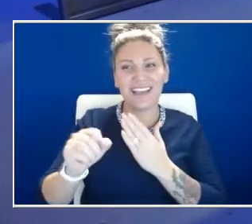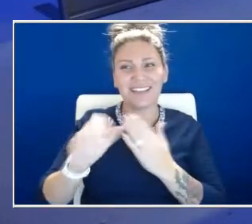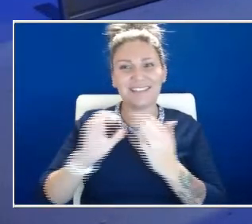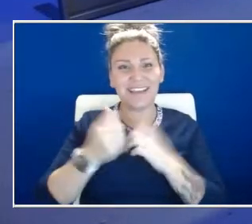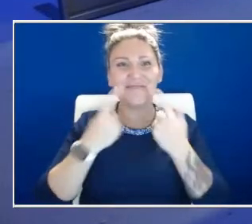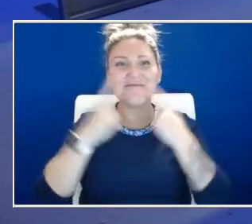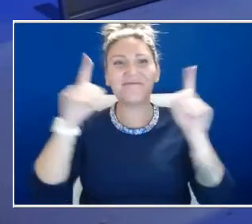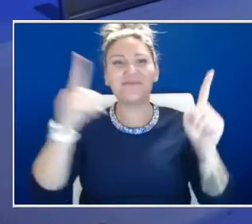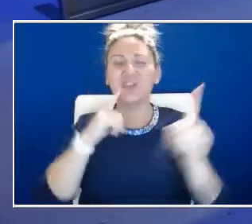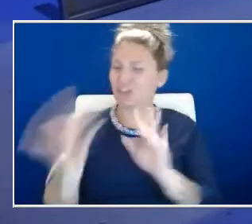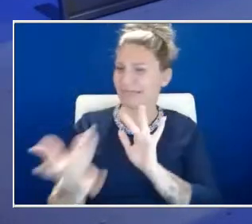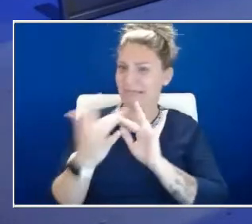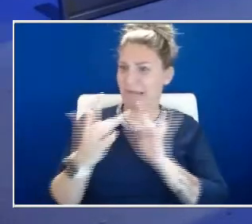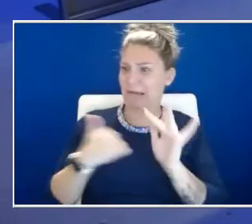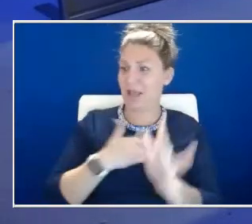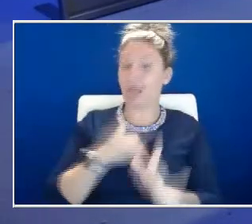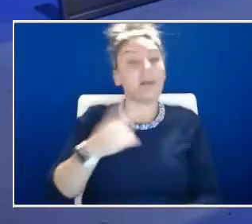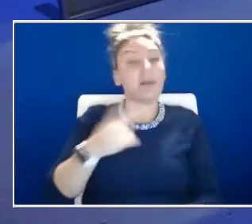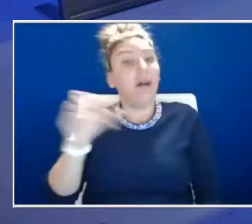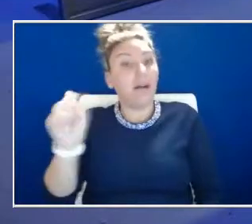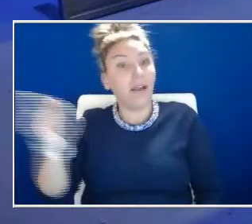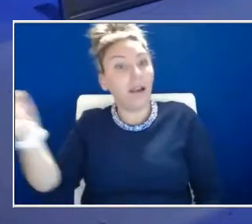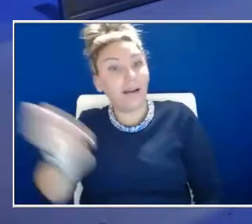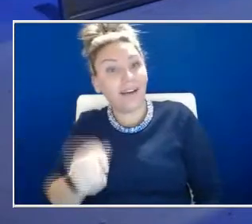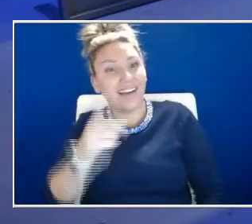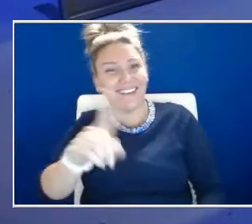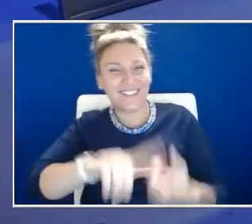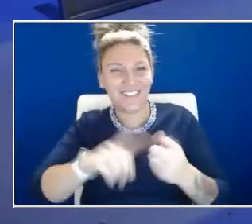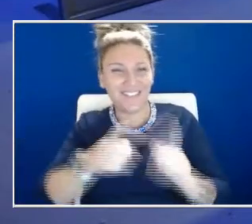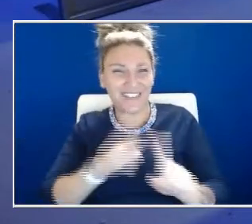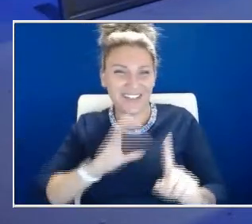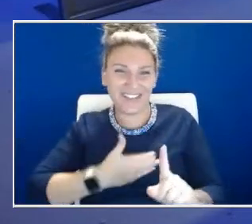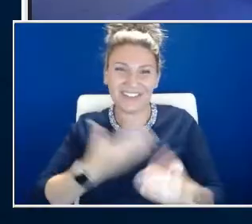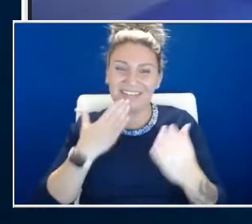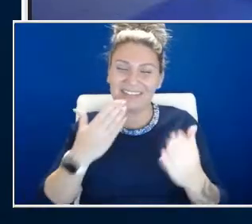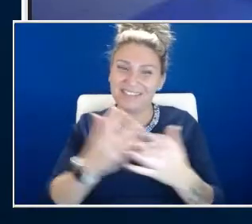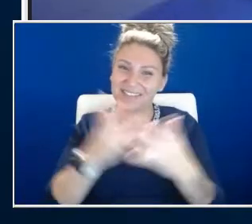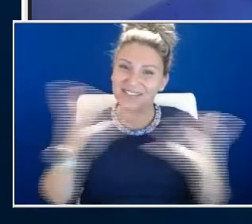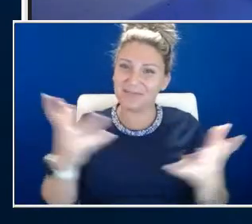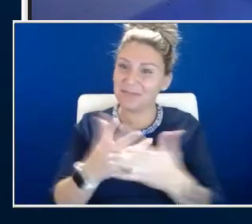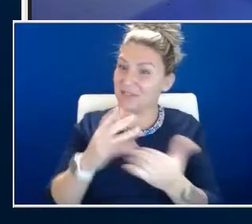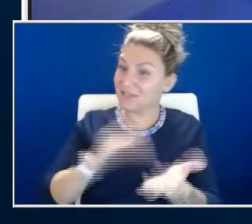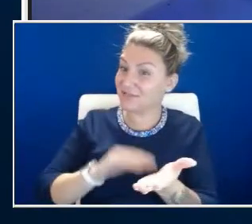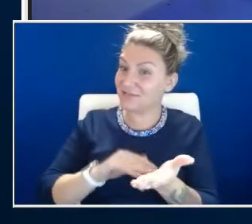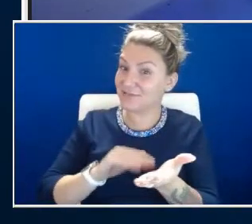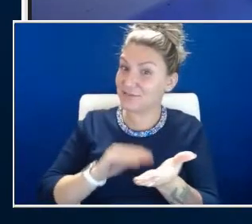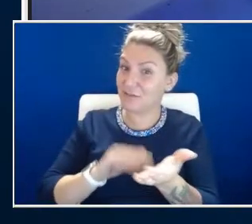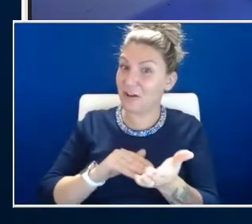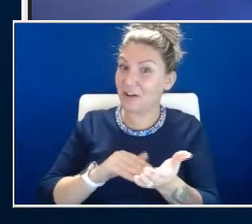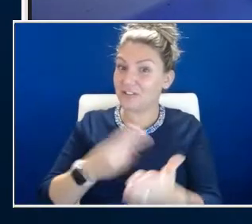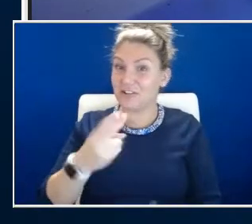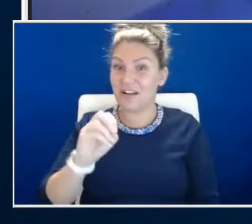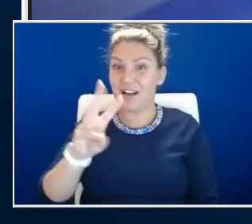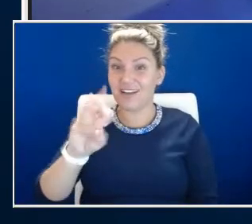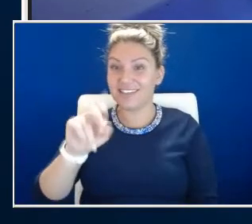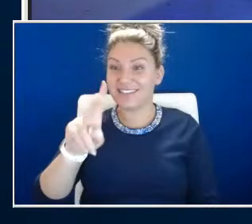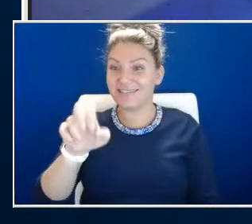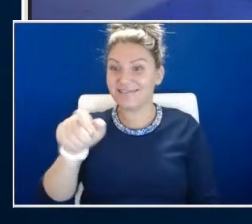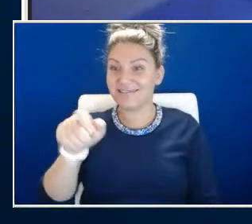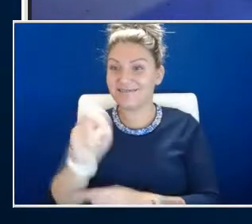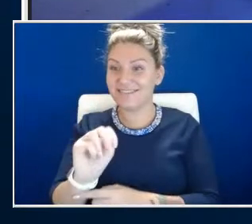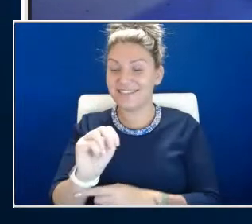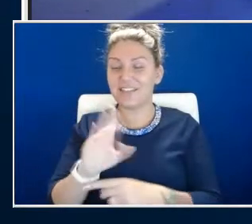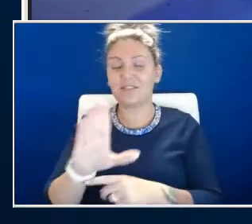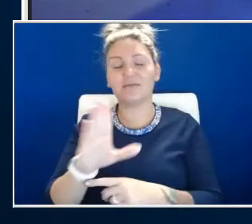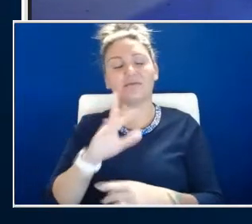then now you're a guest, and you're a friend of ours. So thank you so much. Dr. Hawkinson, your final thoughts today. Yeah, no, just a big a shout